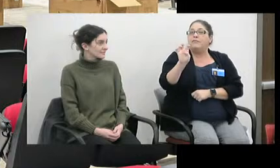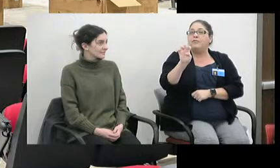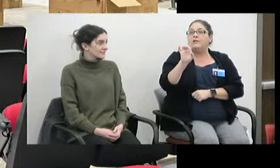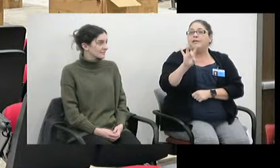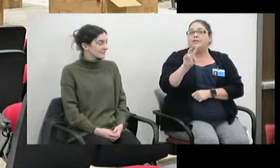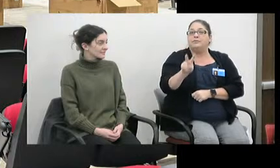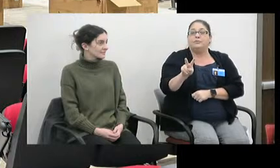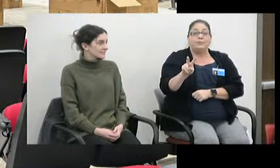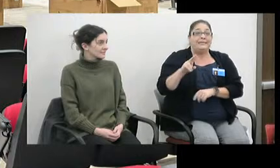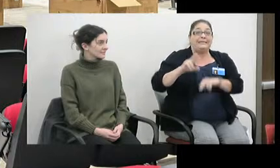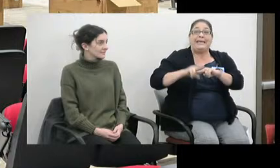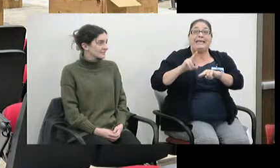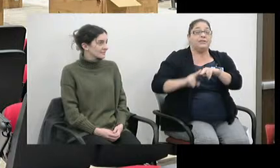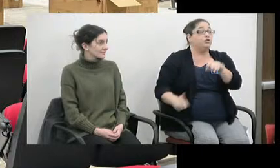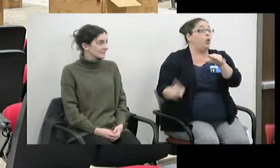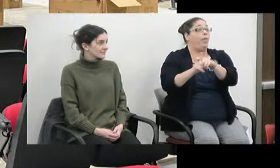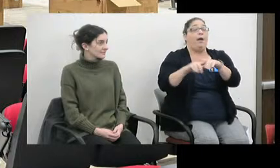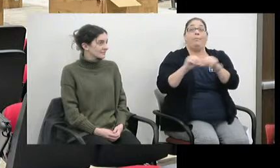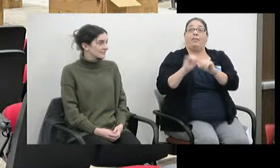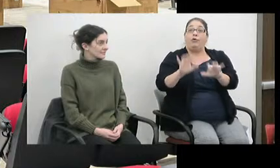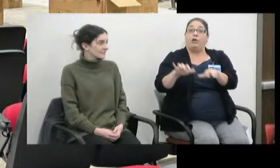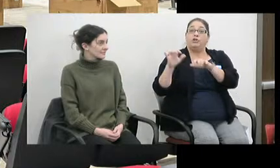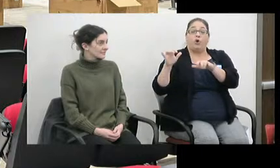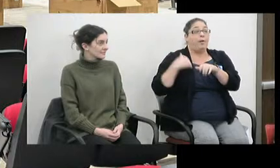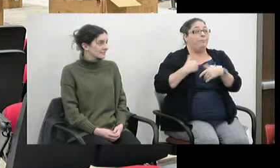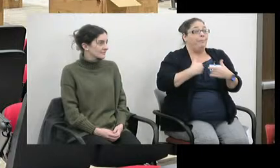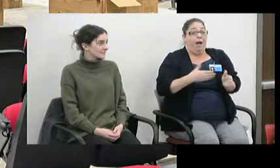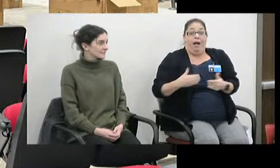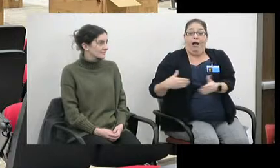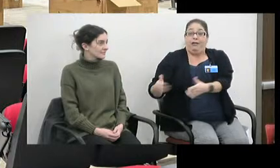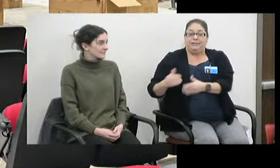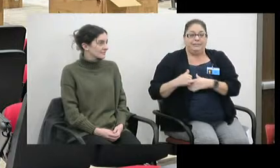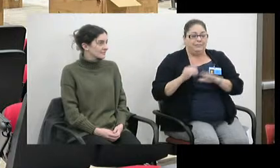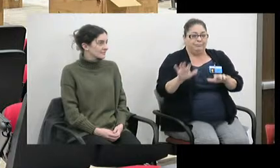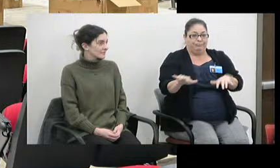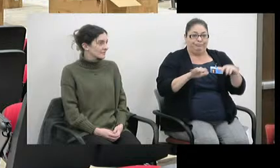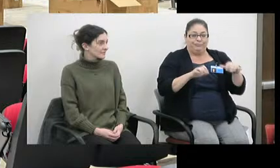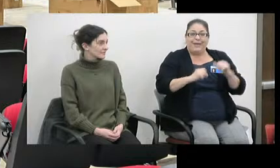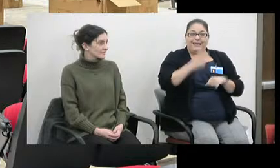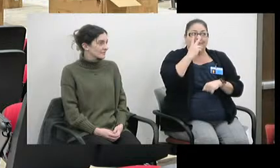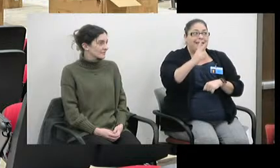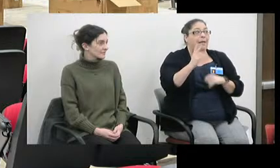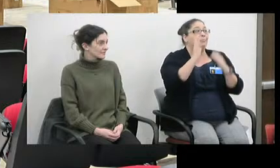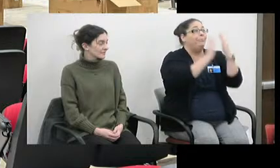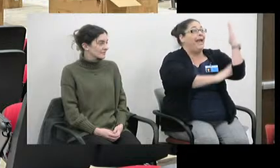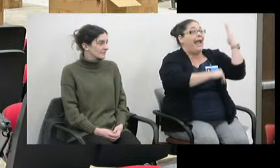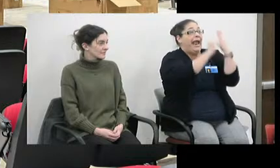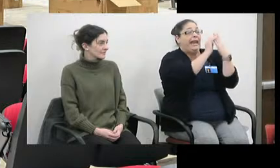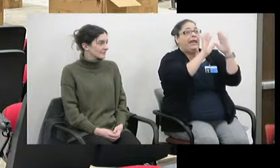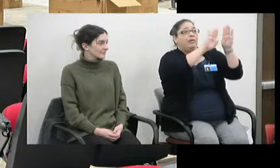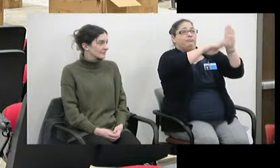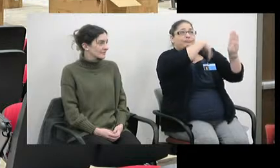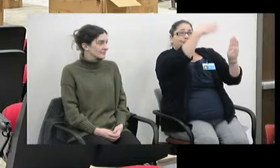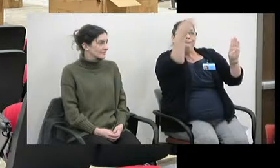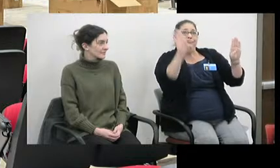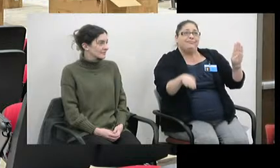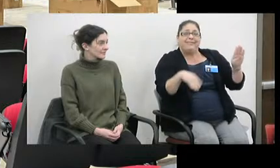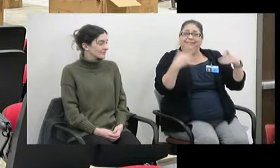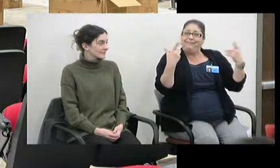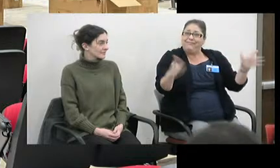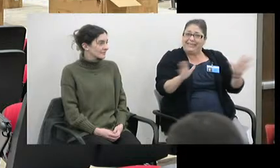482 seats showed up in the auditorium, which are all these boxes. You can see painting is pretty much complete other than